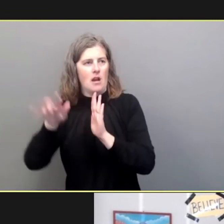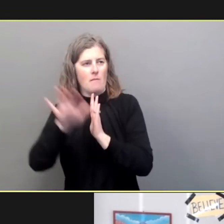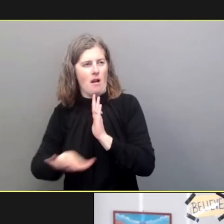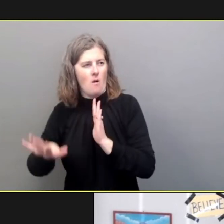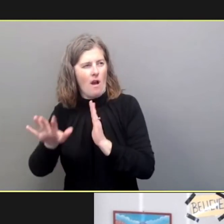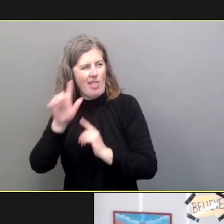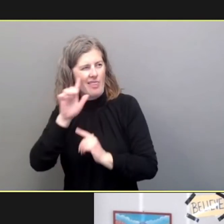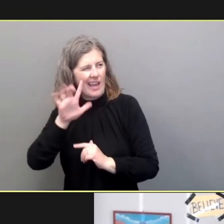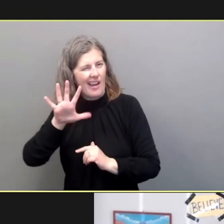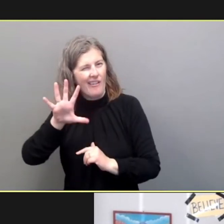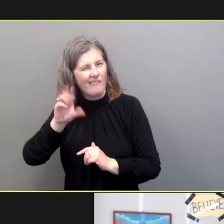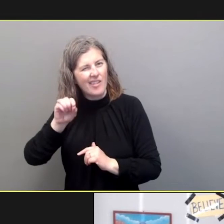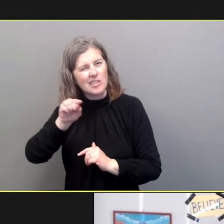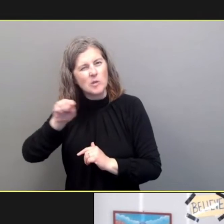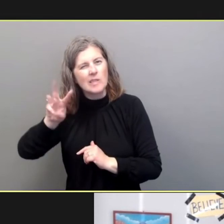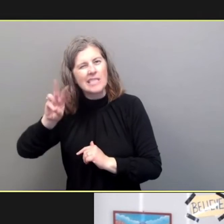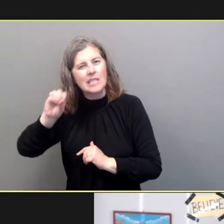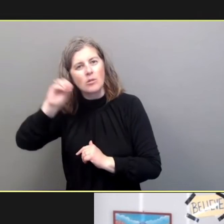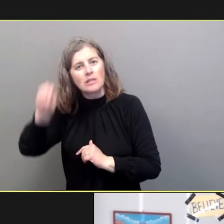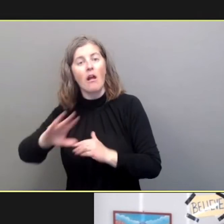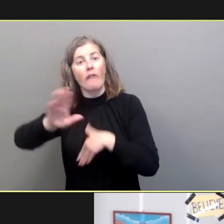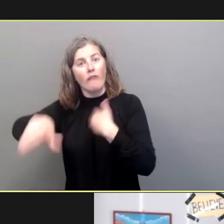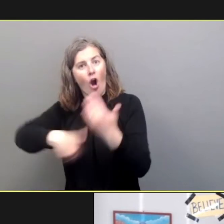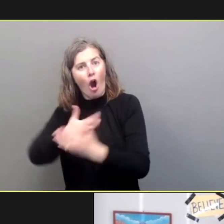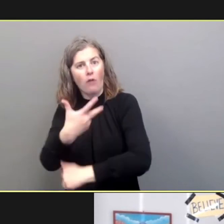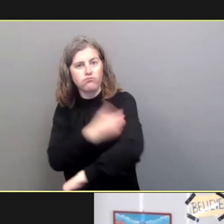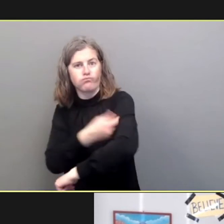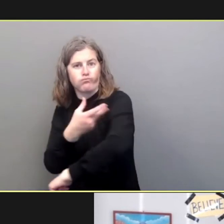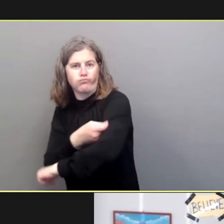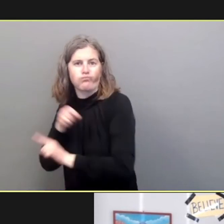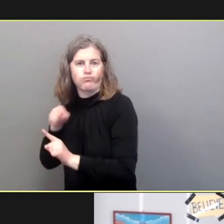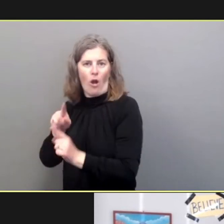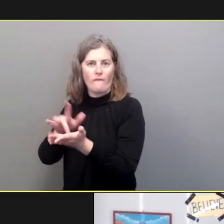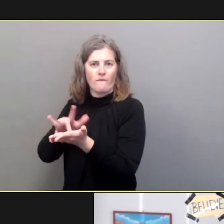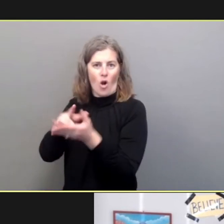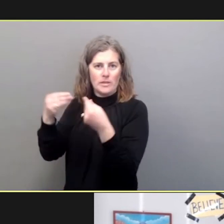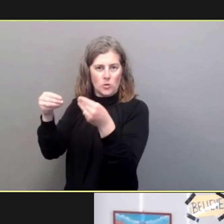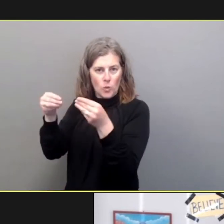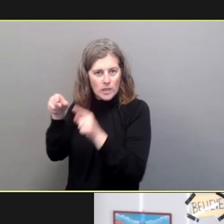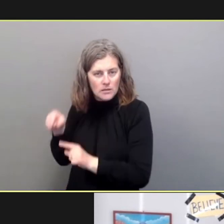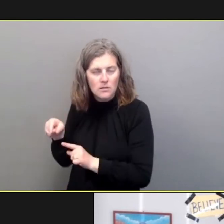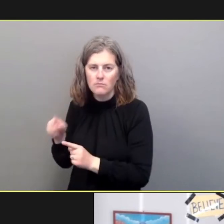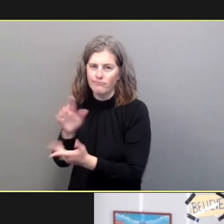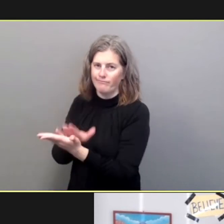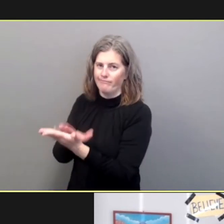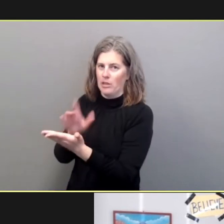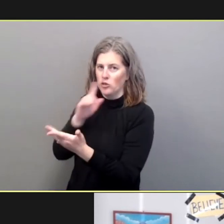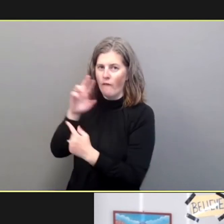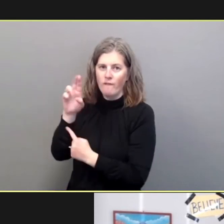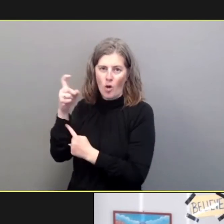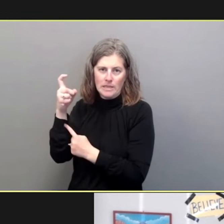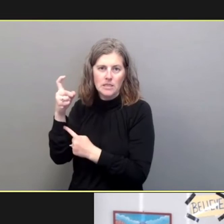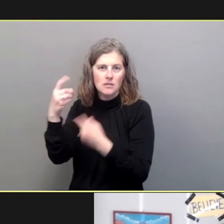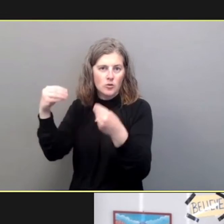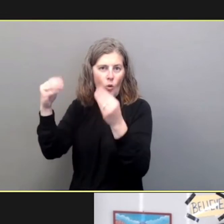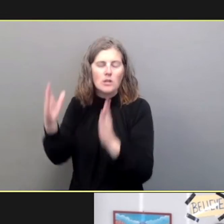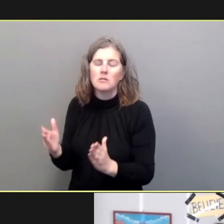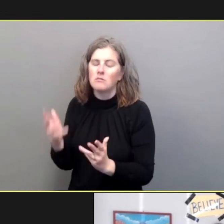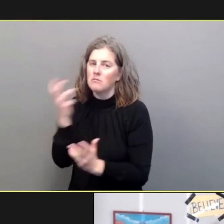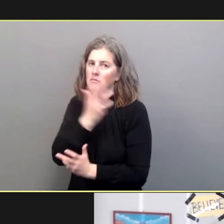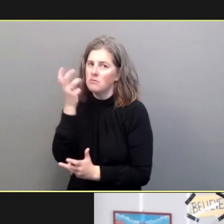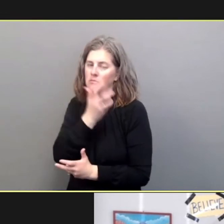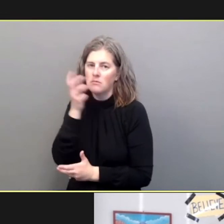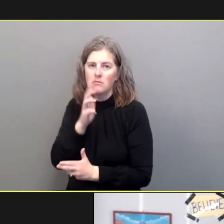think, 50 to 60% of all doses given. So they've just, shout out to the pharmacies. They've been really doing a